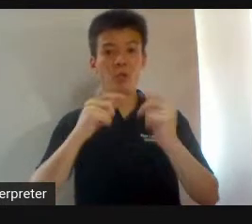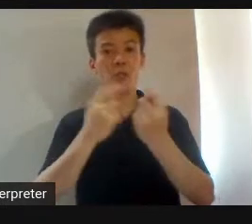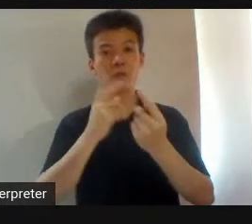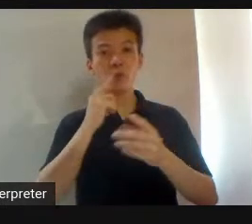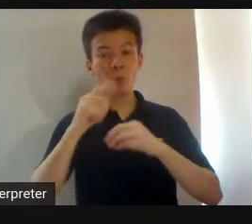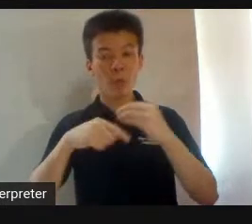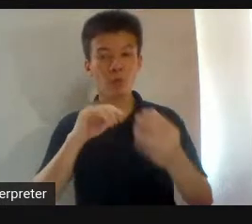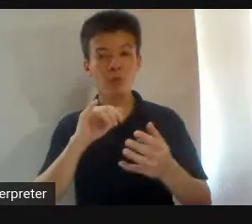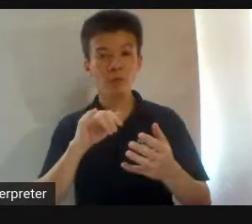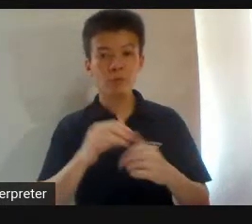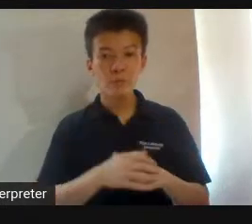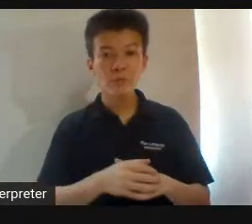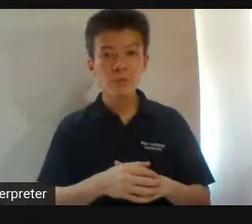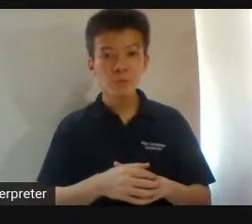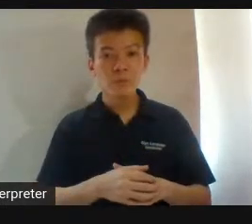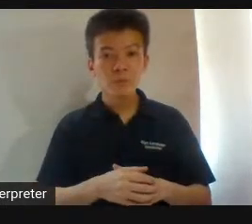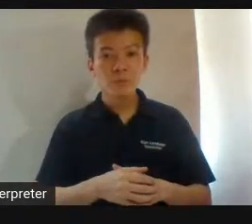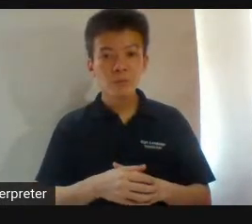address